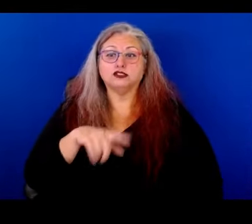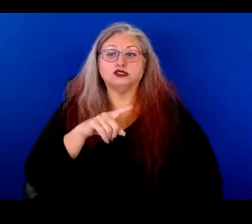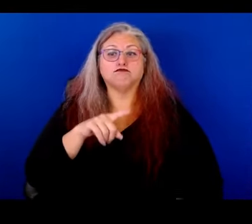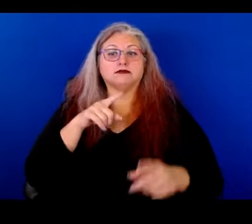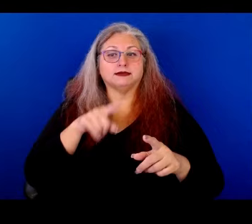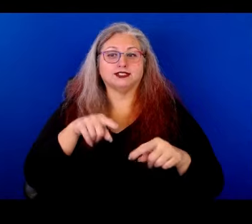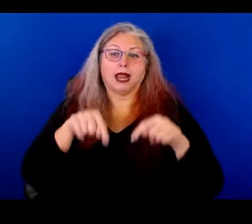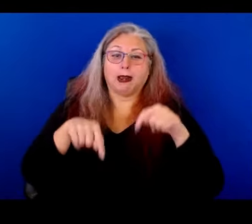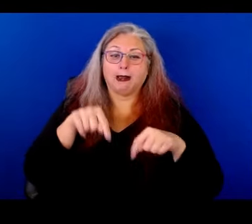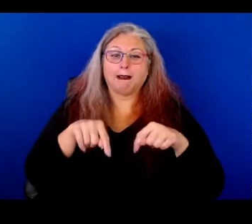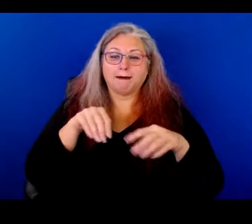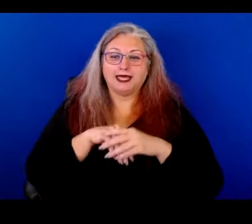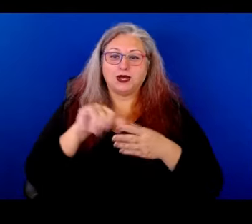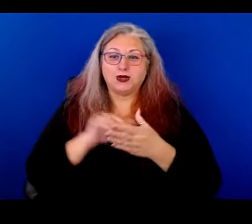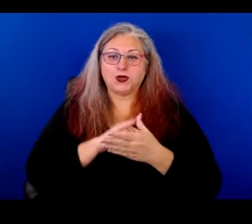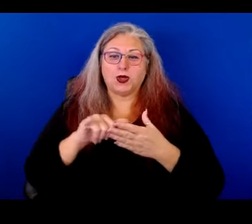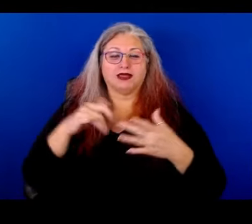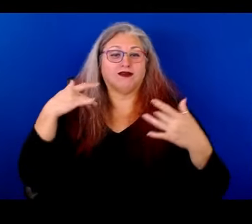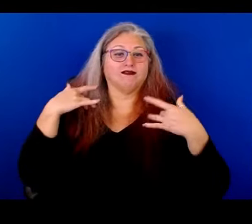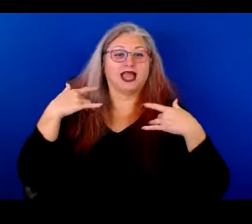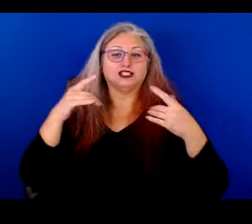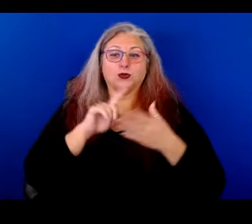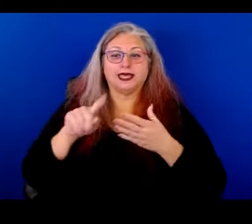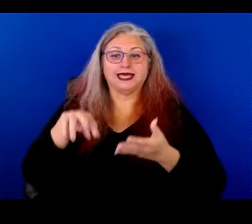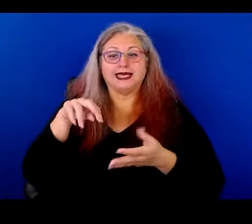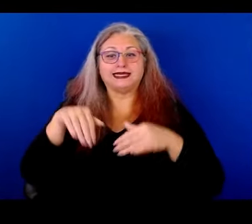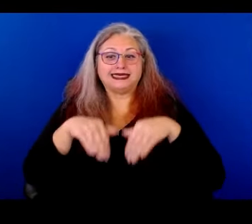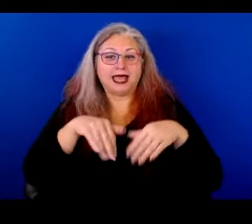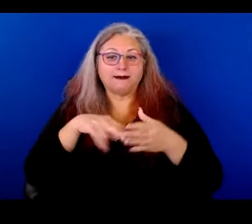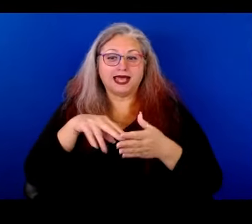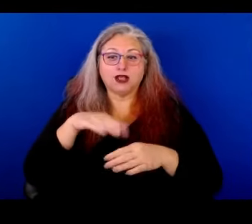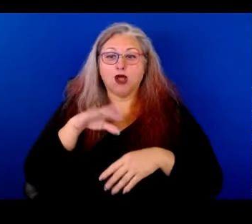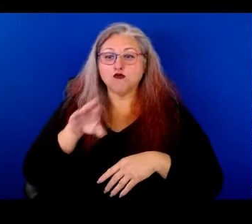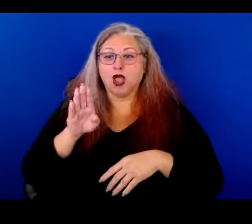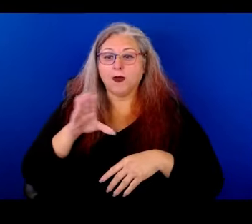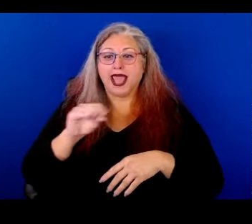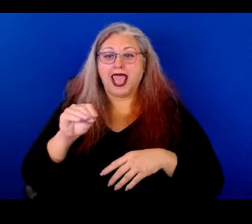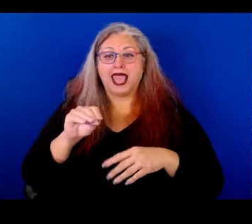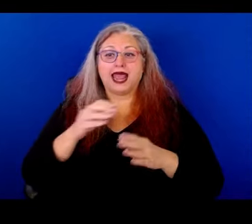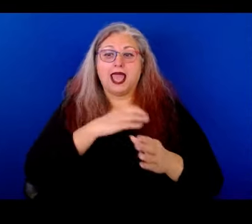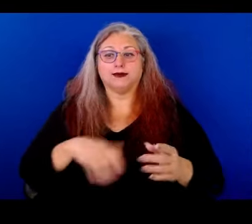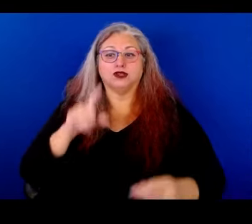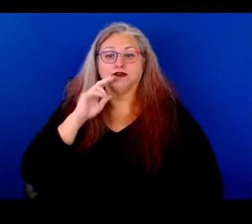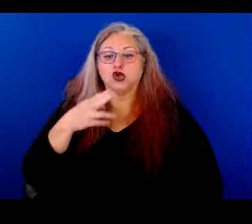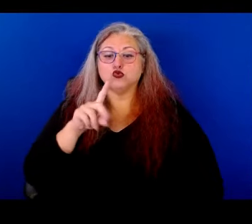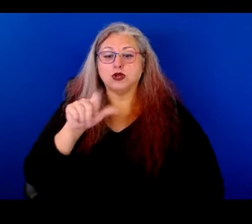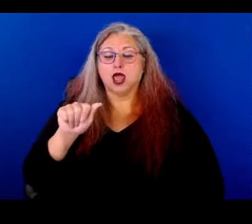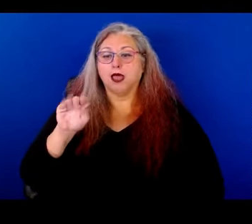has limped in the New York Fashion Week, tap danced on Broadway, and is an ambassador for Huda Beauty.